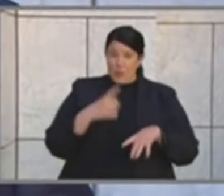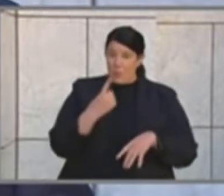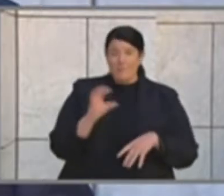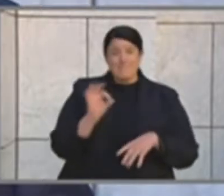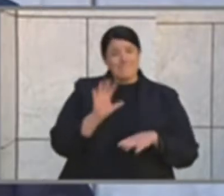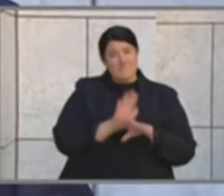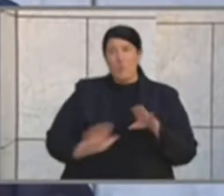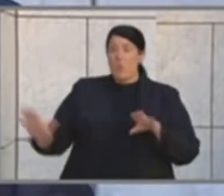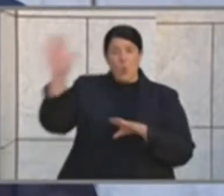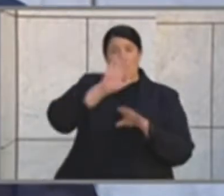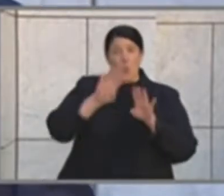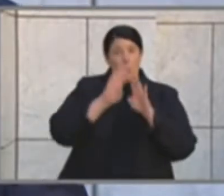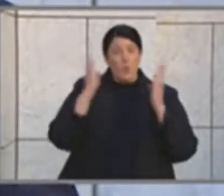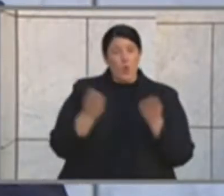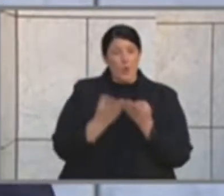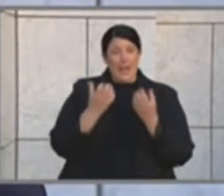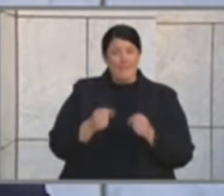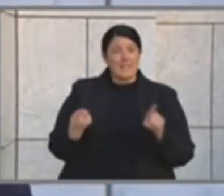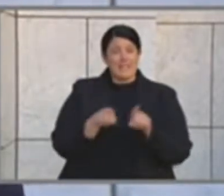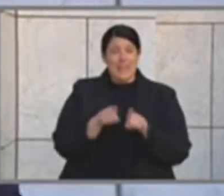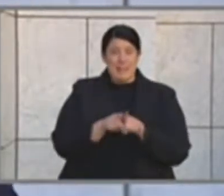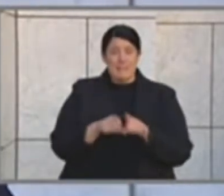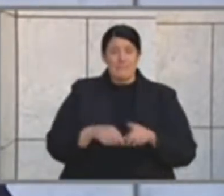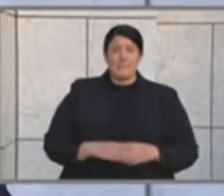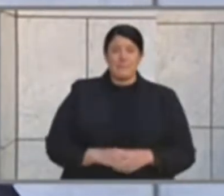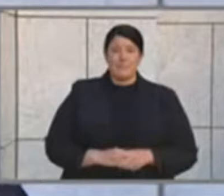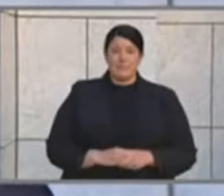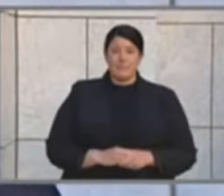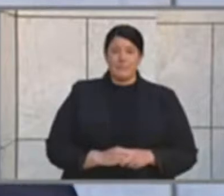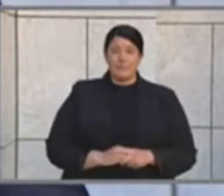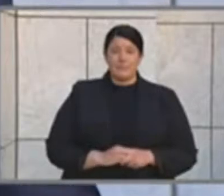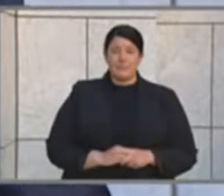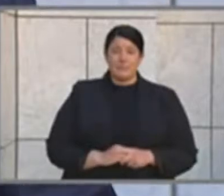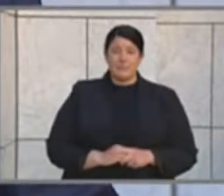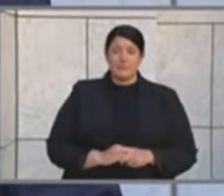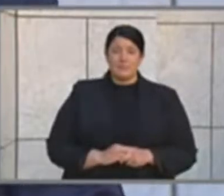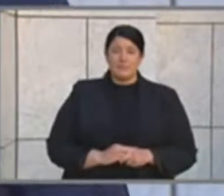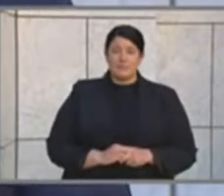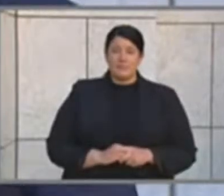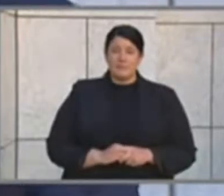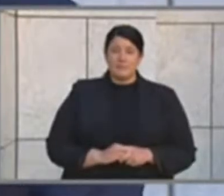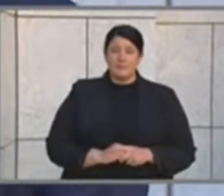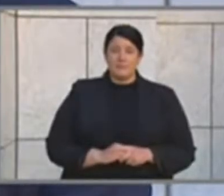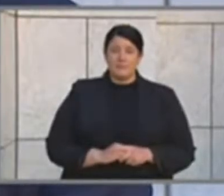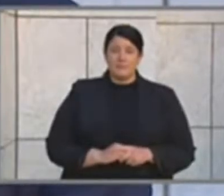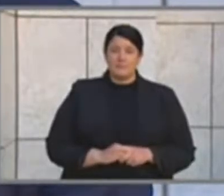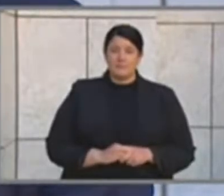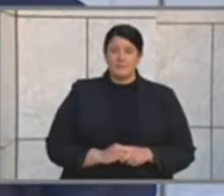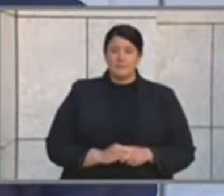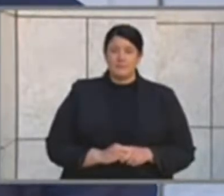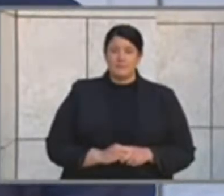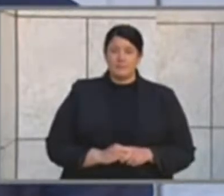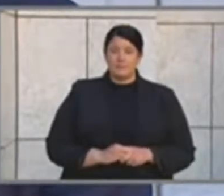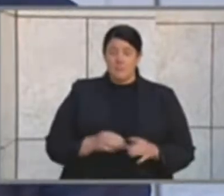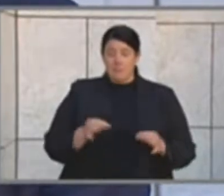world. And so it has been the case. And in the months ahead,